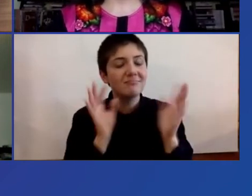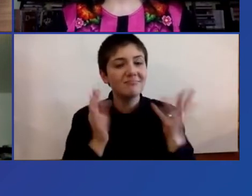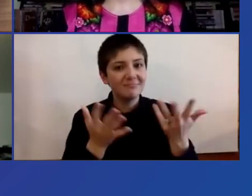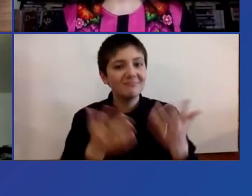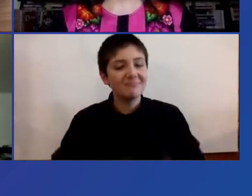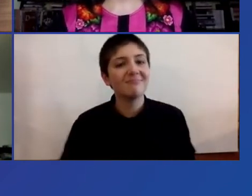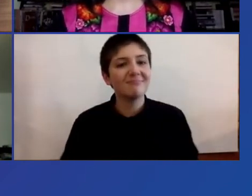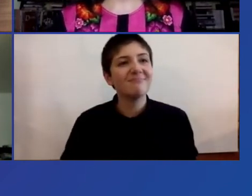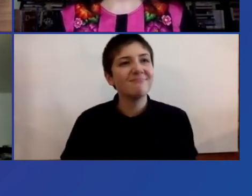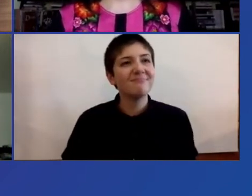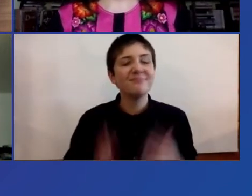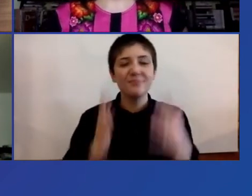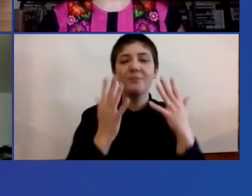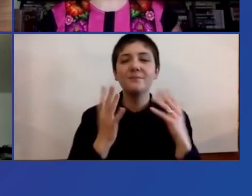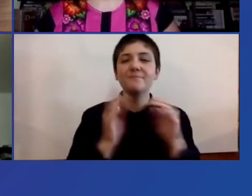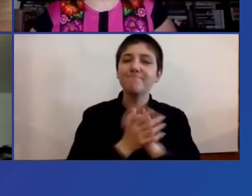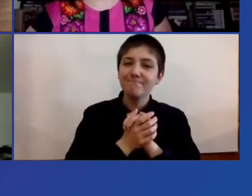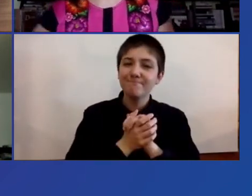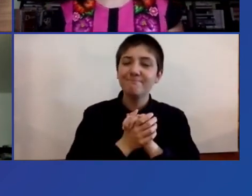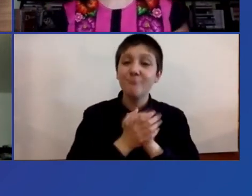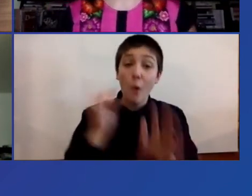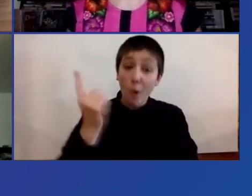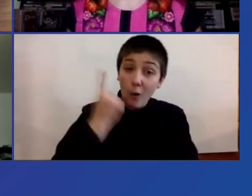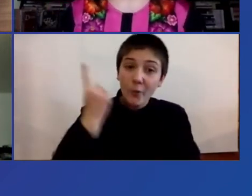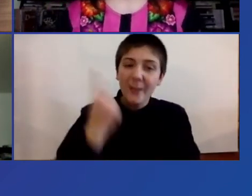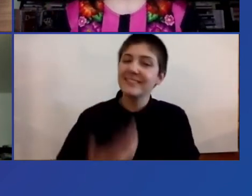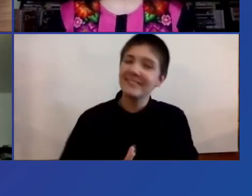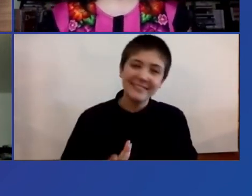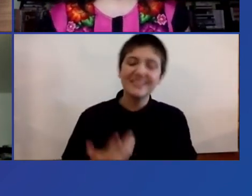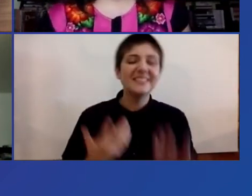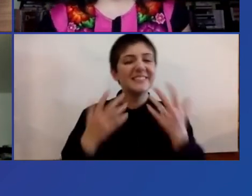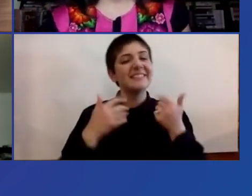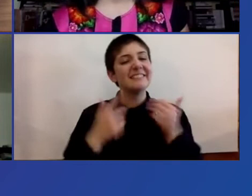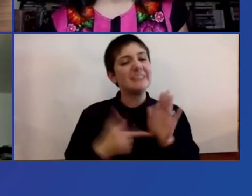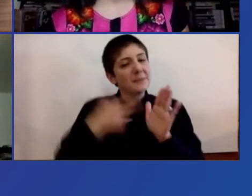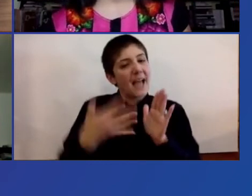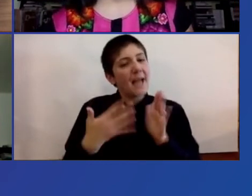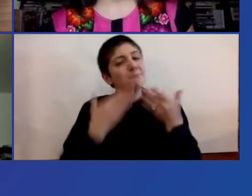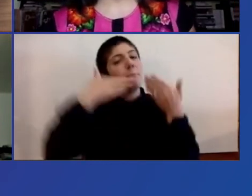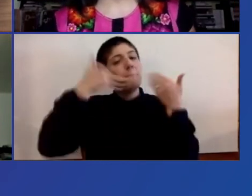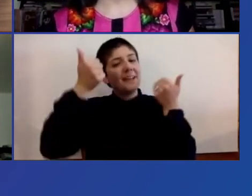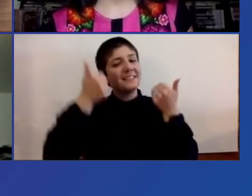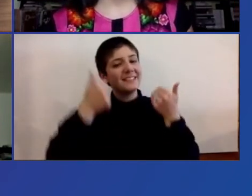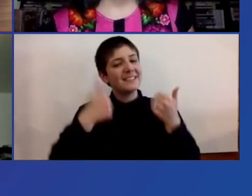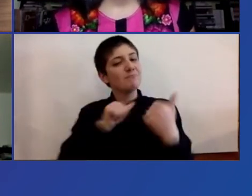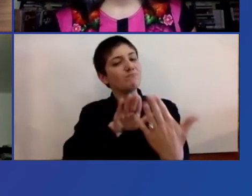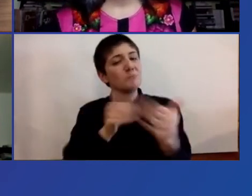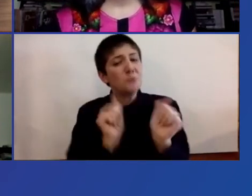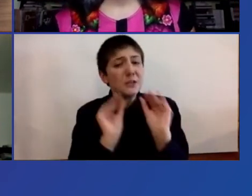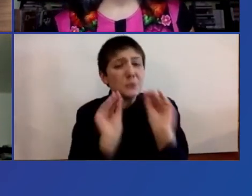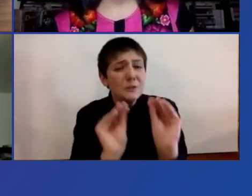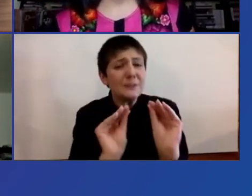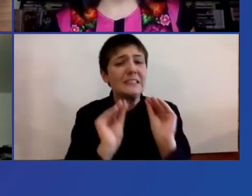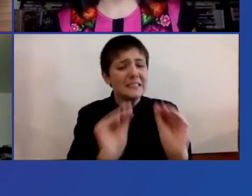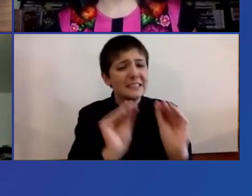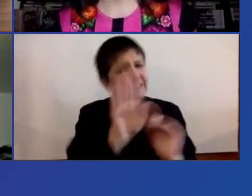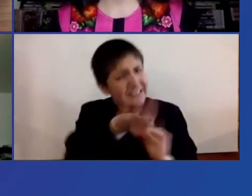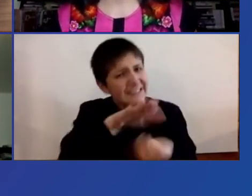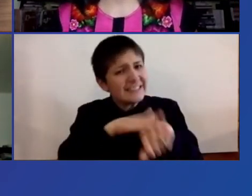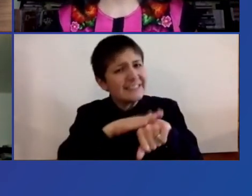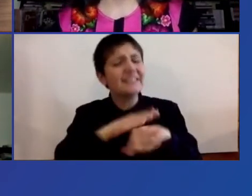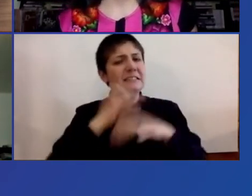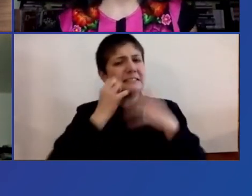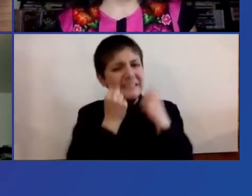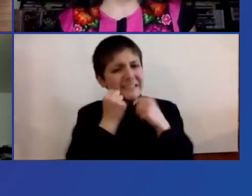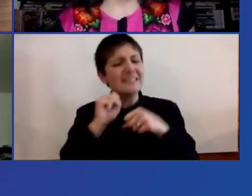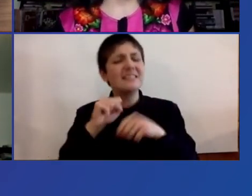but not all the time we can. We just have to do our best in educating people about sacredness of performance. We just